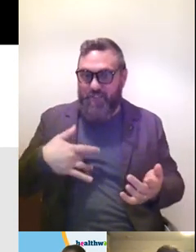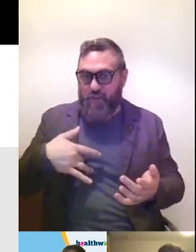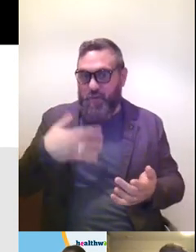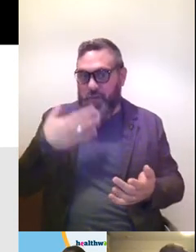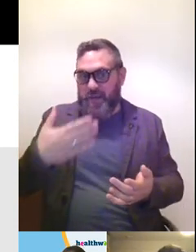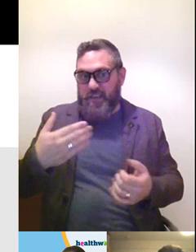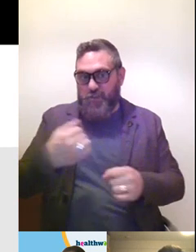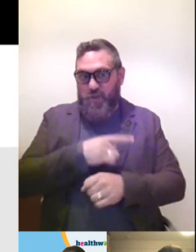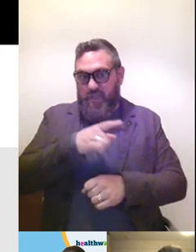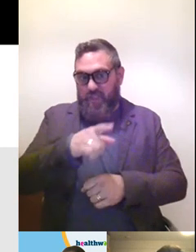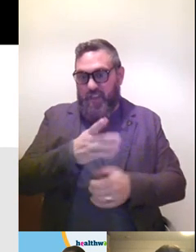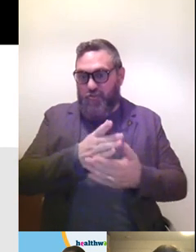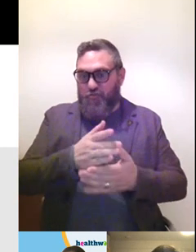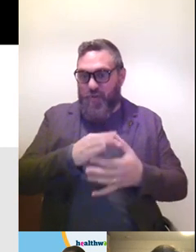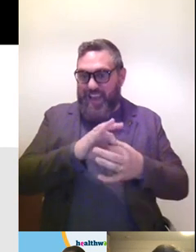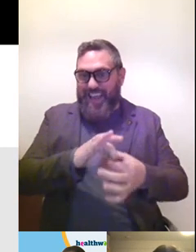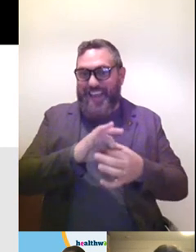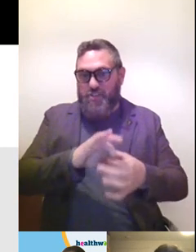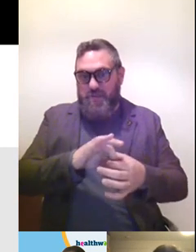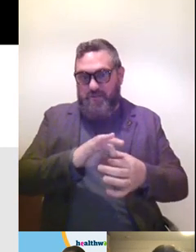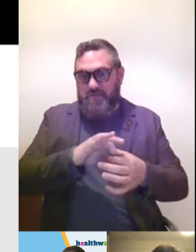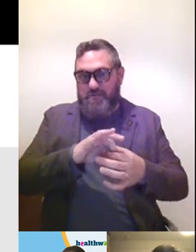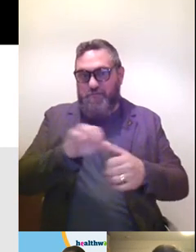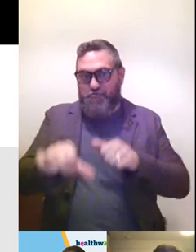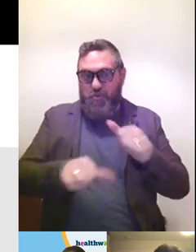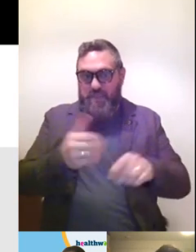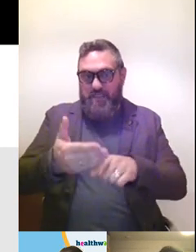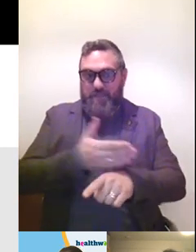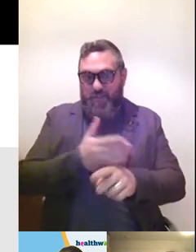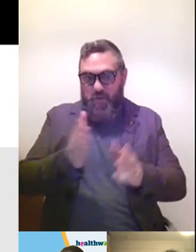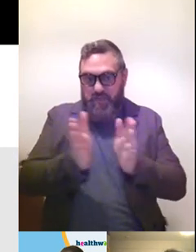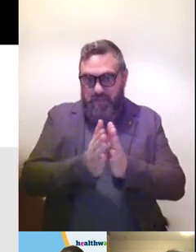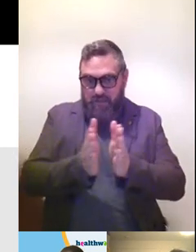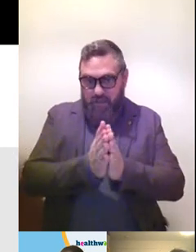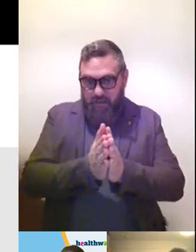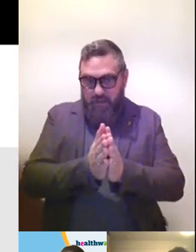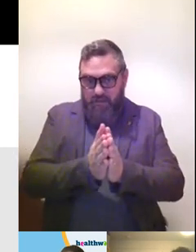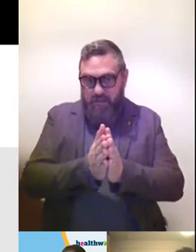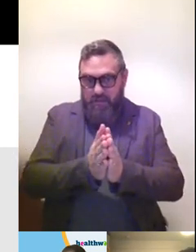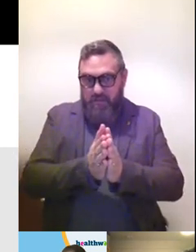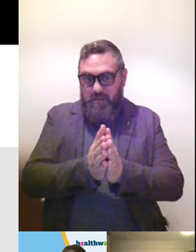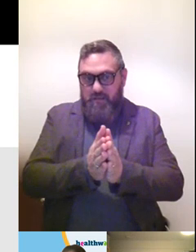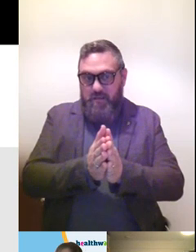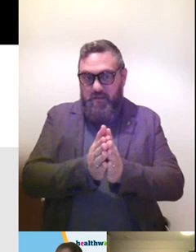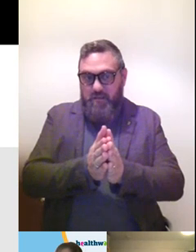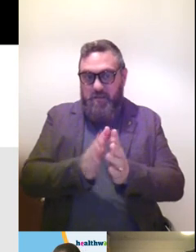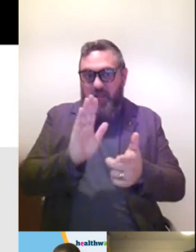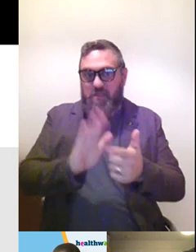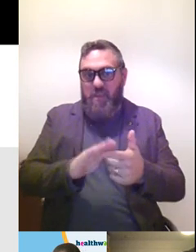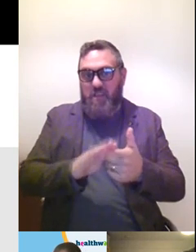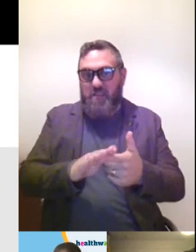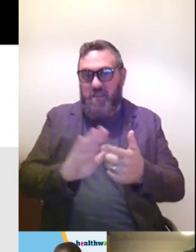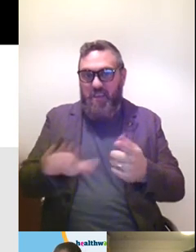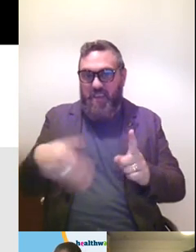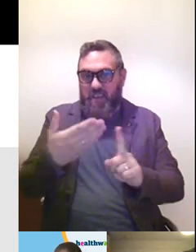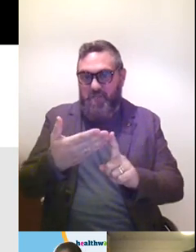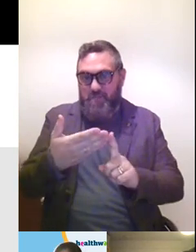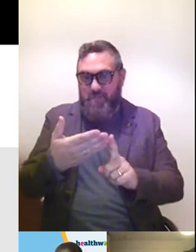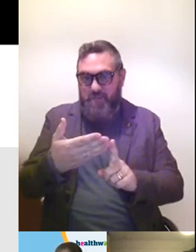that through the engagement process before Sunday. We're then aiming to pull together